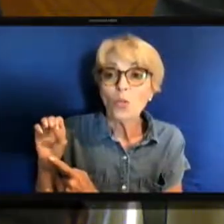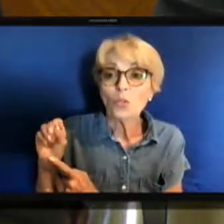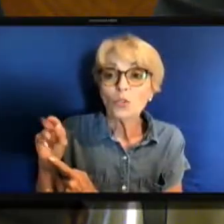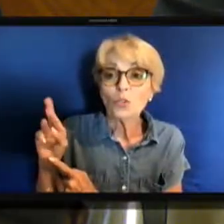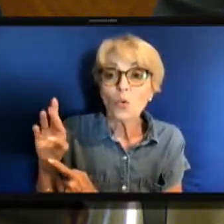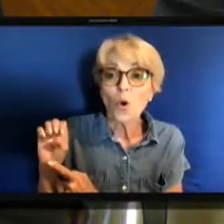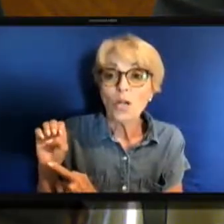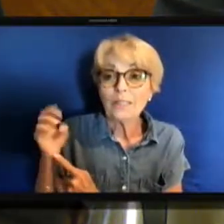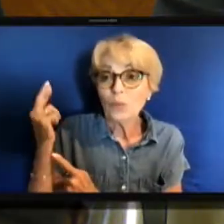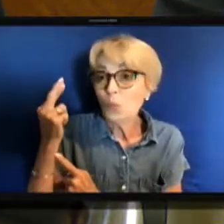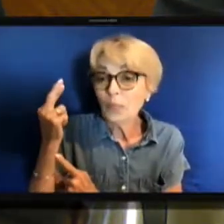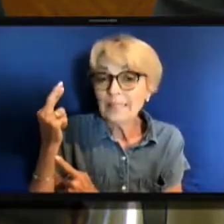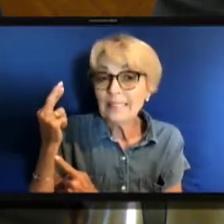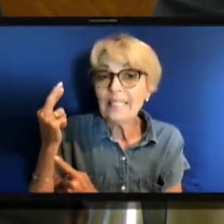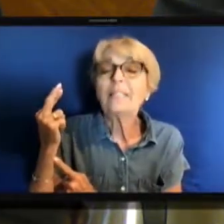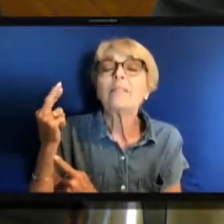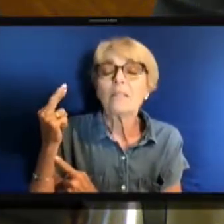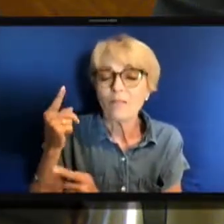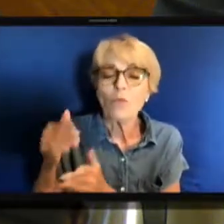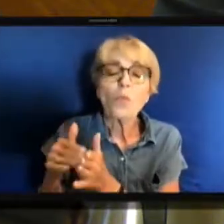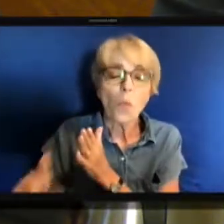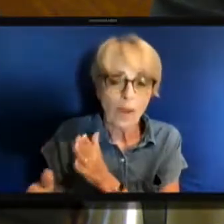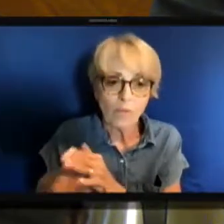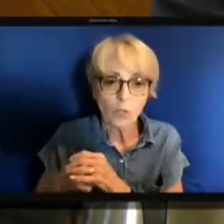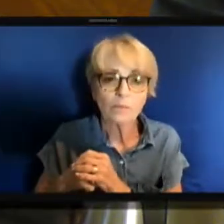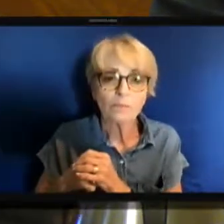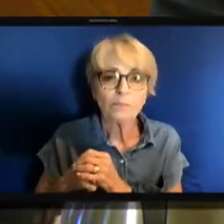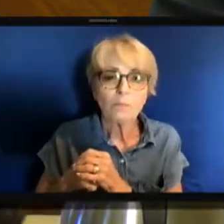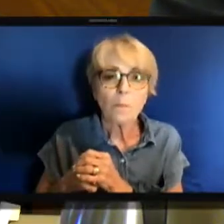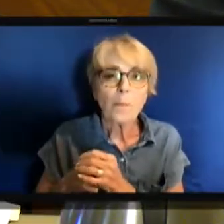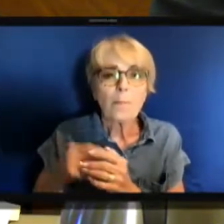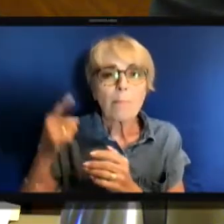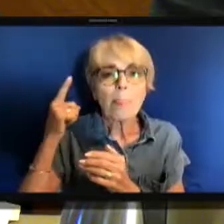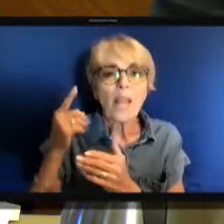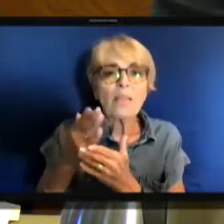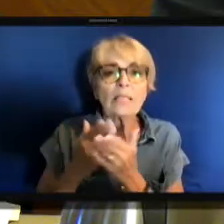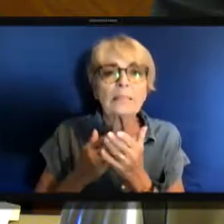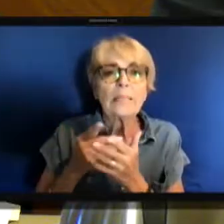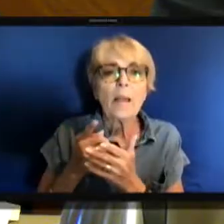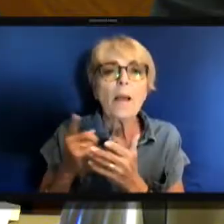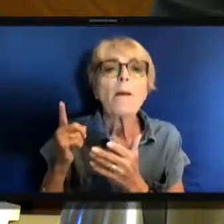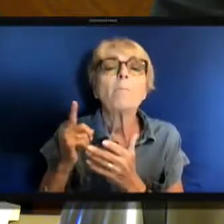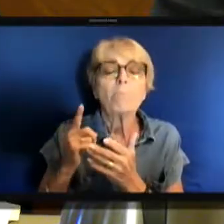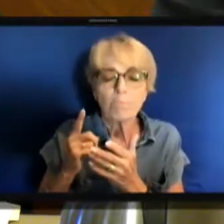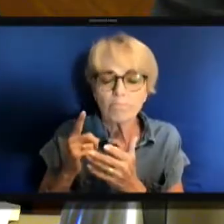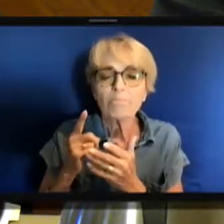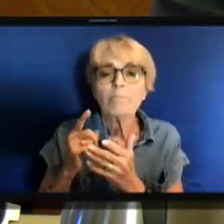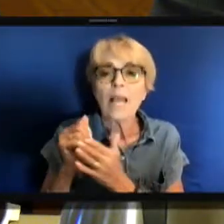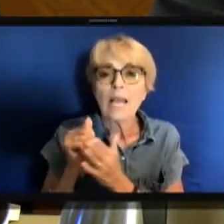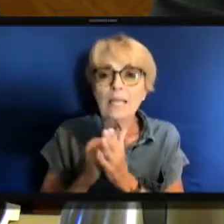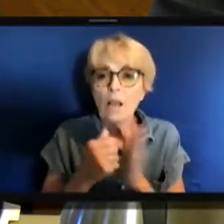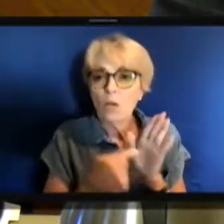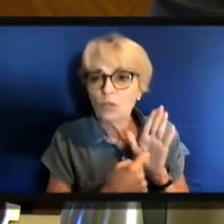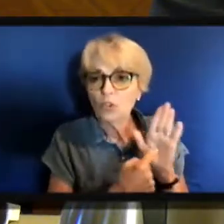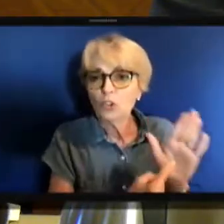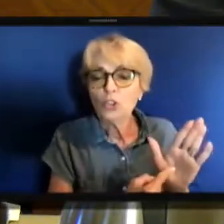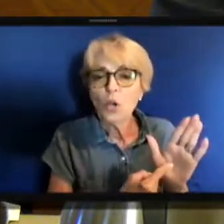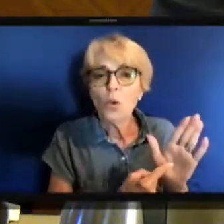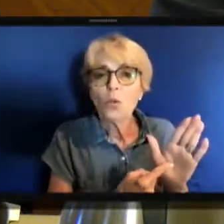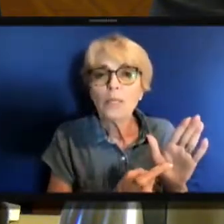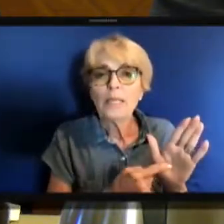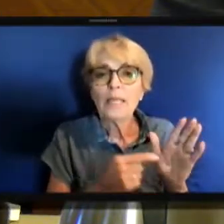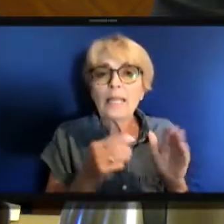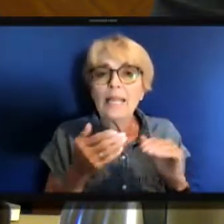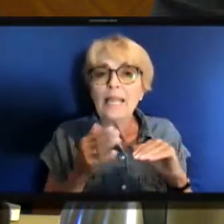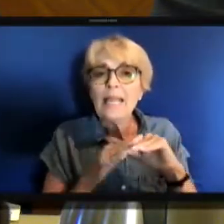reasoning is the reason for the waiver, and I think some of our counts also showed that the increases